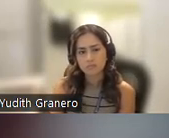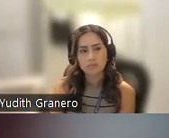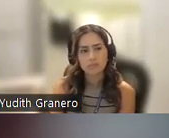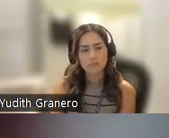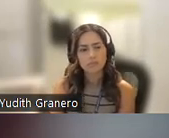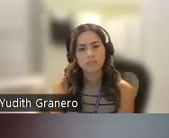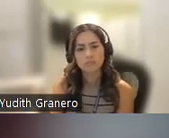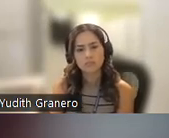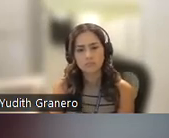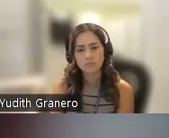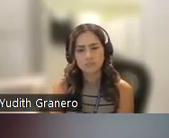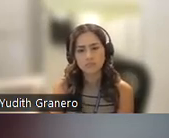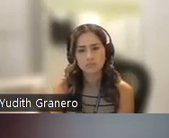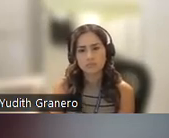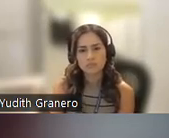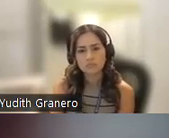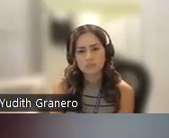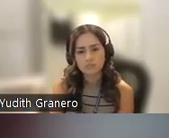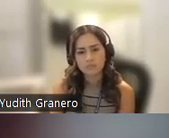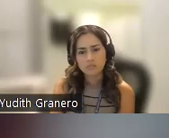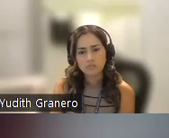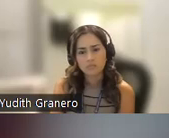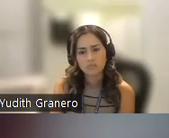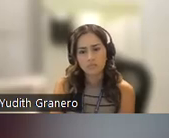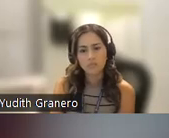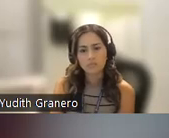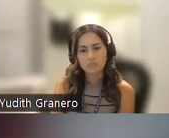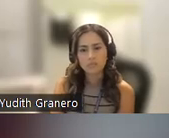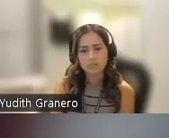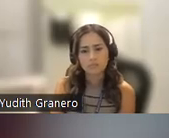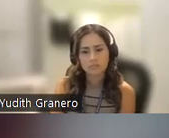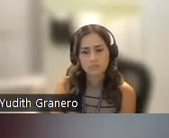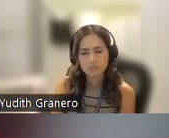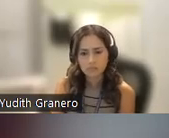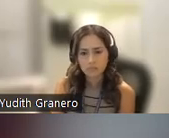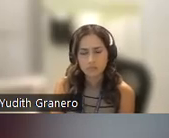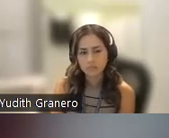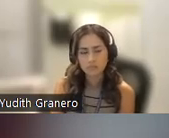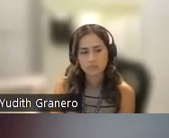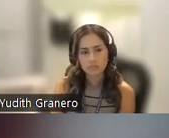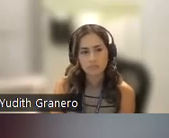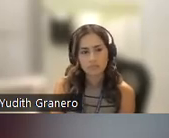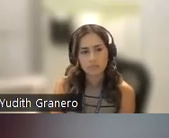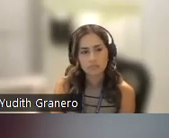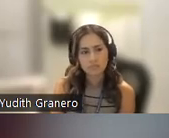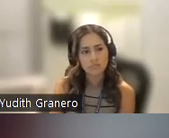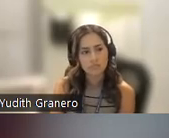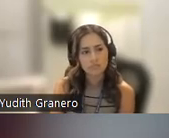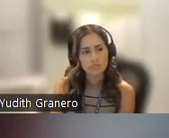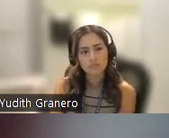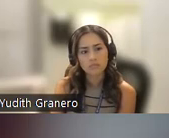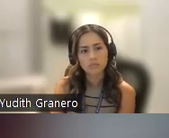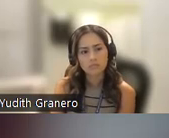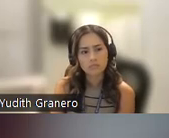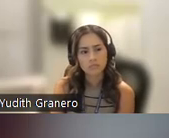slide. So what does LGBTQIA mean? Well, let's just break it down. L stands for lesbian. That's women